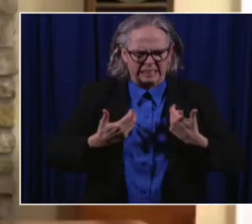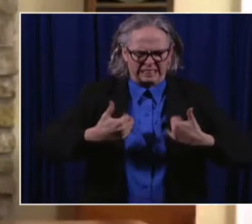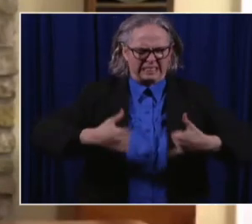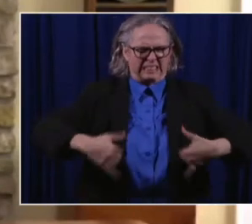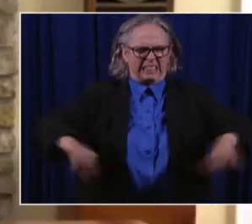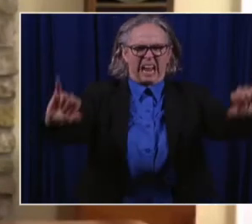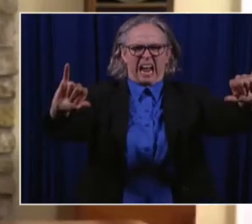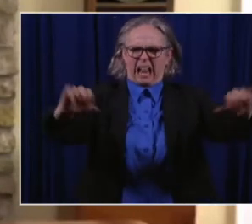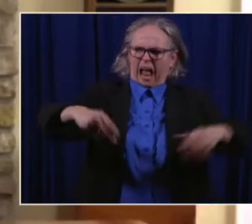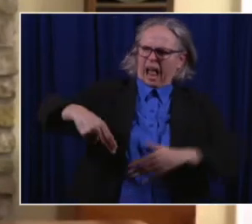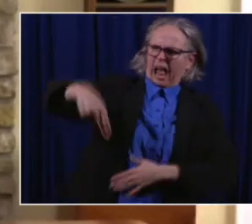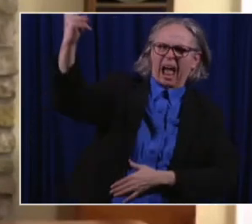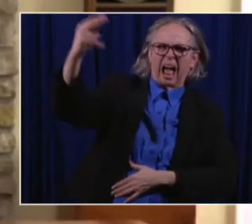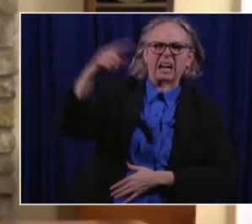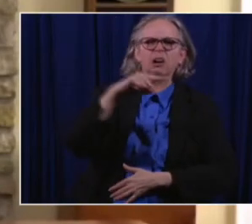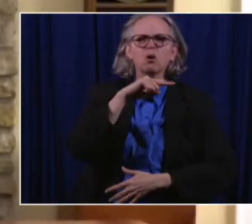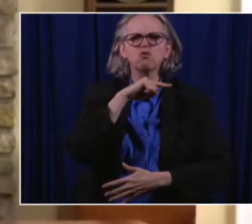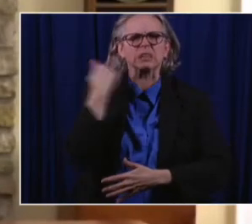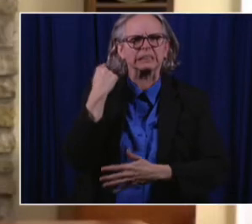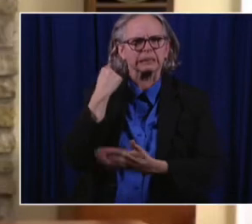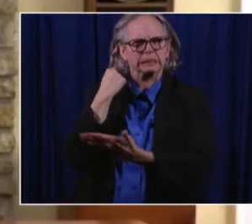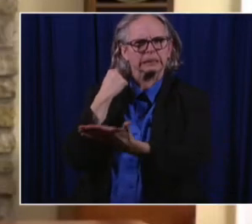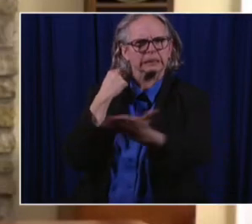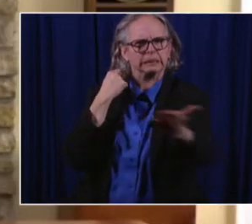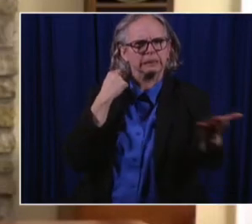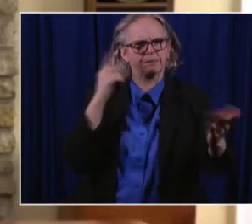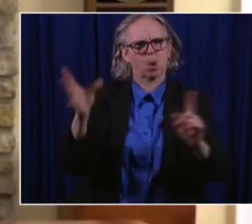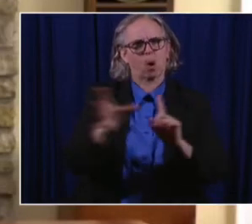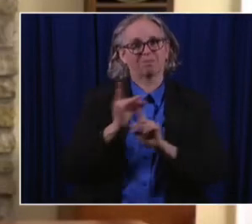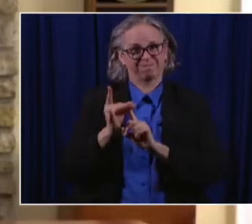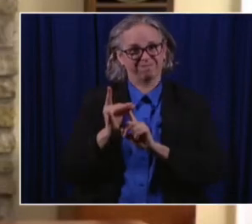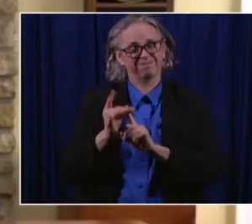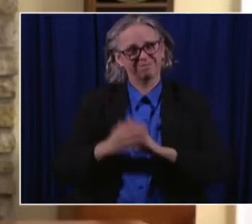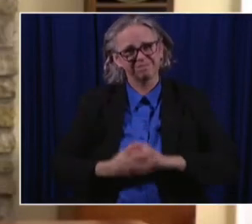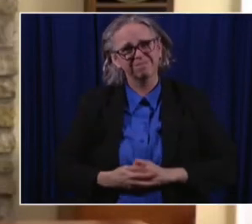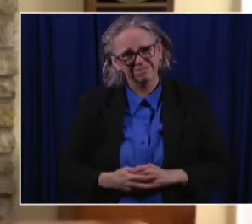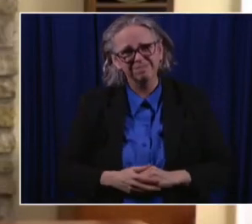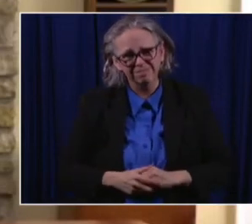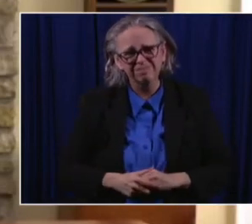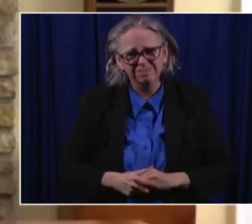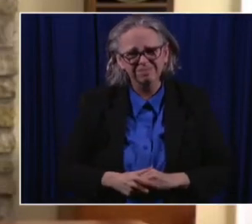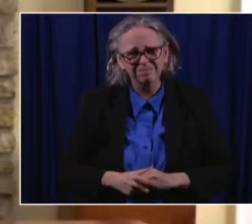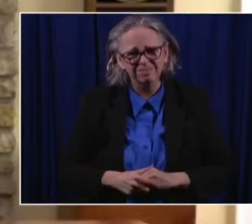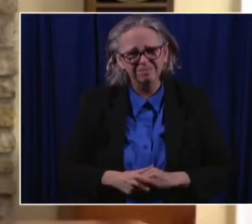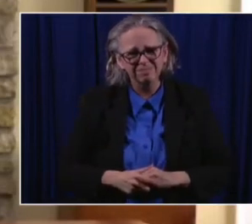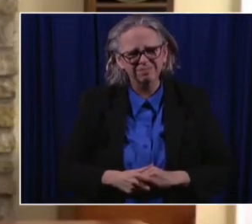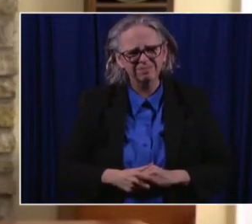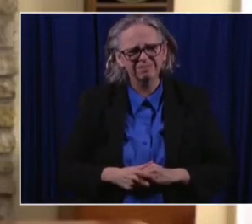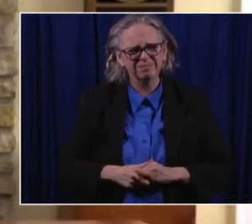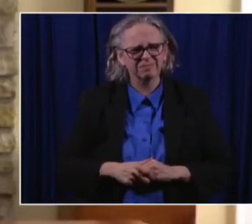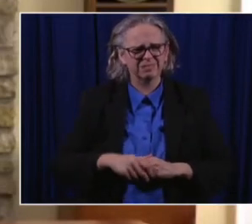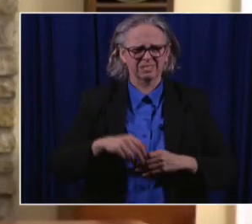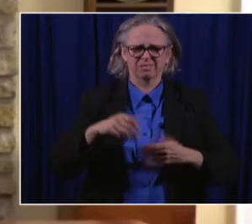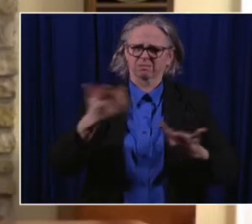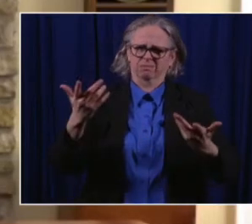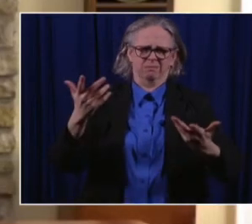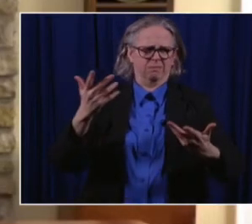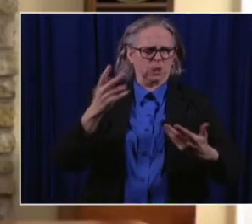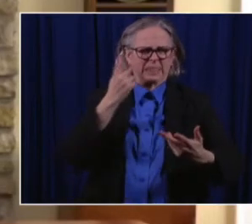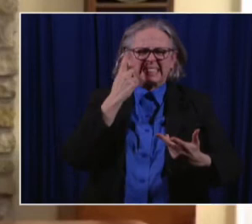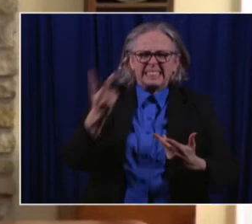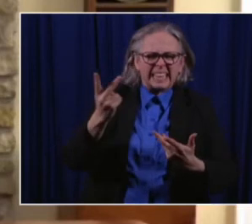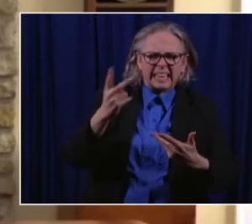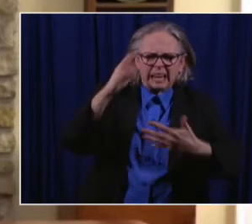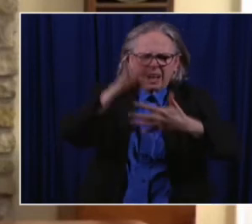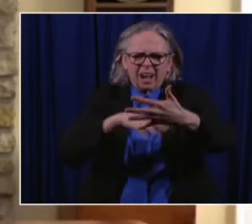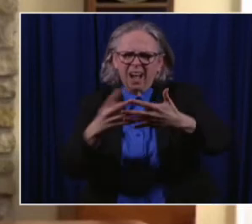I'm going to talk about this in a moment, but this chart is an excellent chart for you to look at to see what the